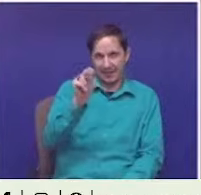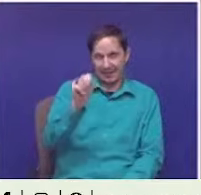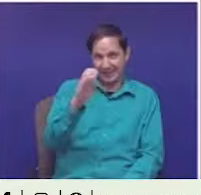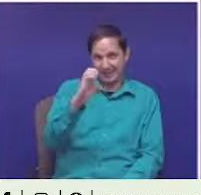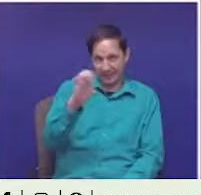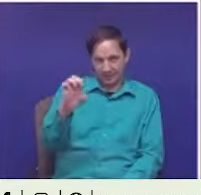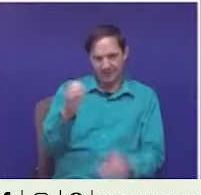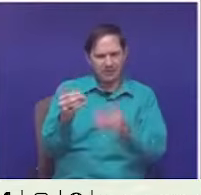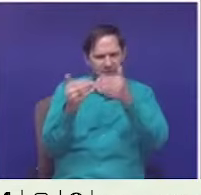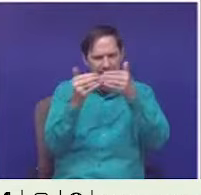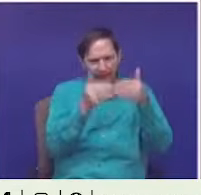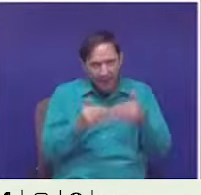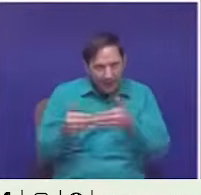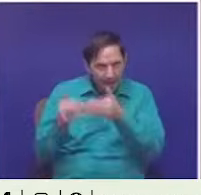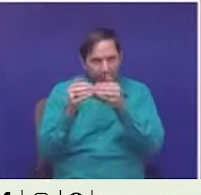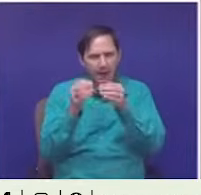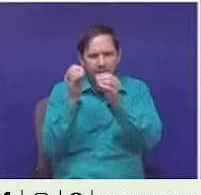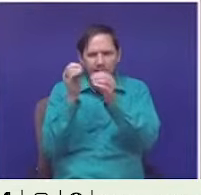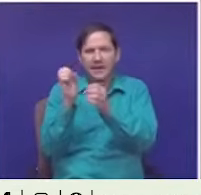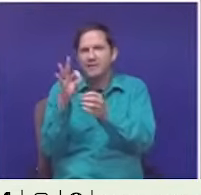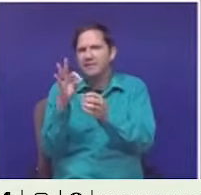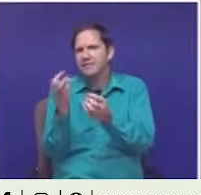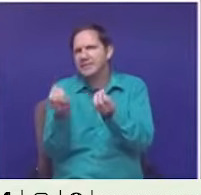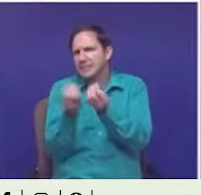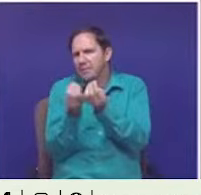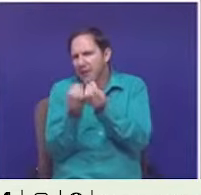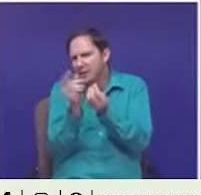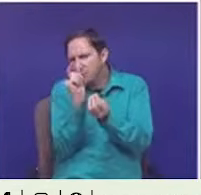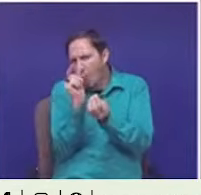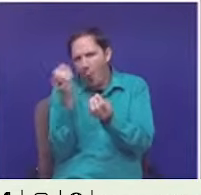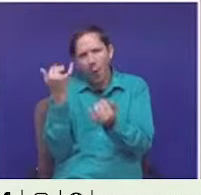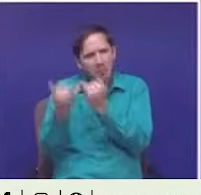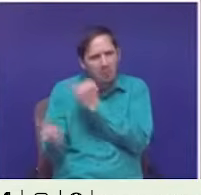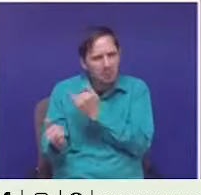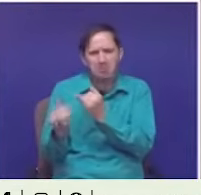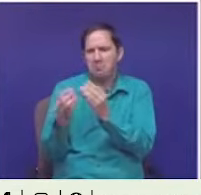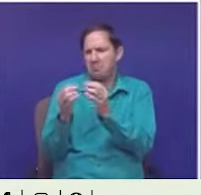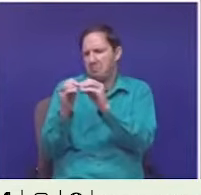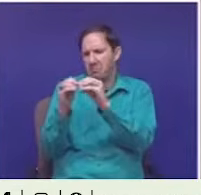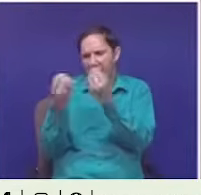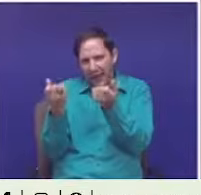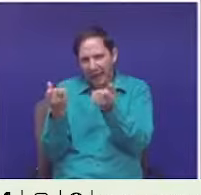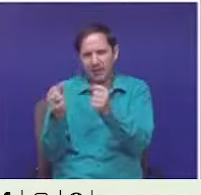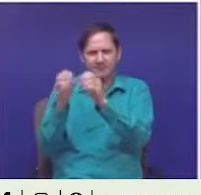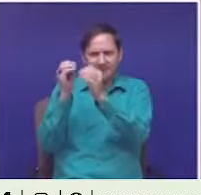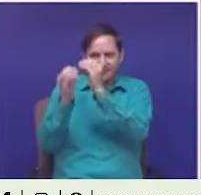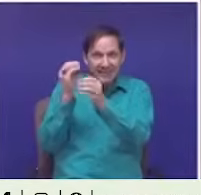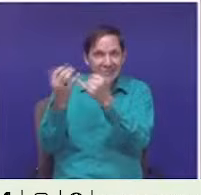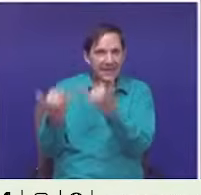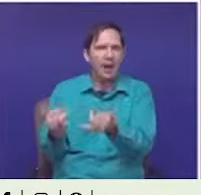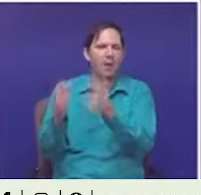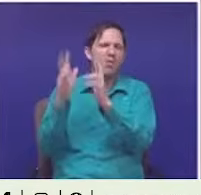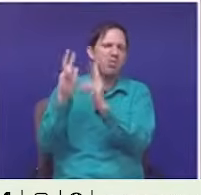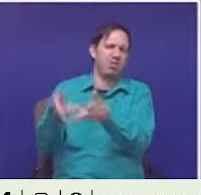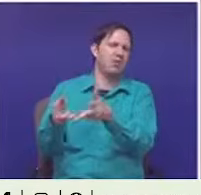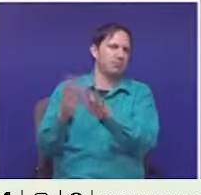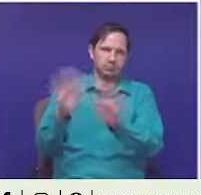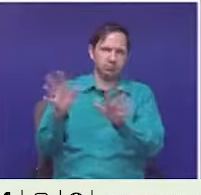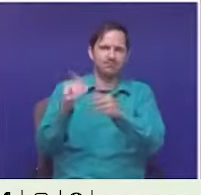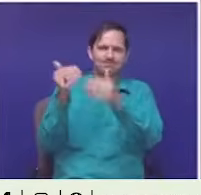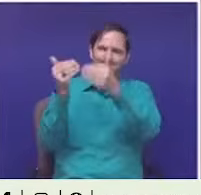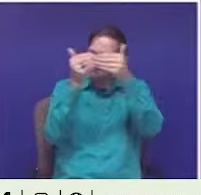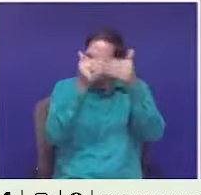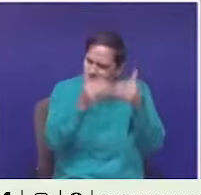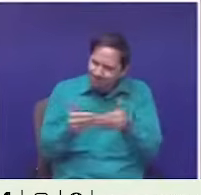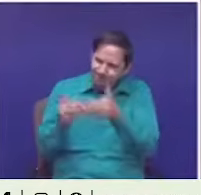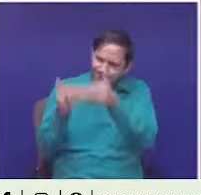back is because even when new schools are built, principals, SGBs are not maintaining schools. And so then